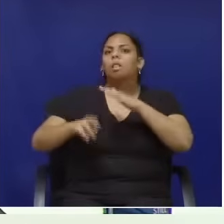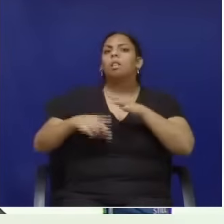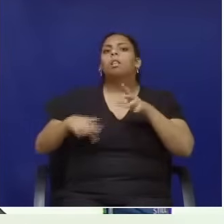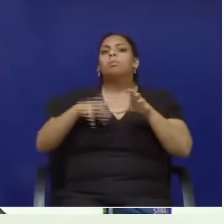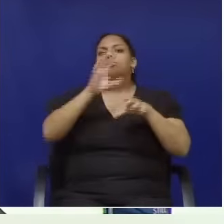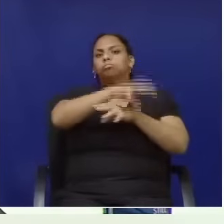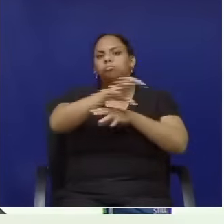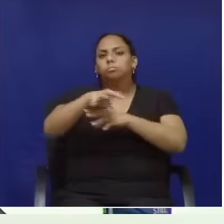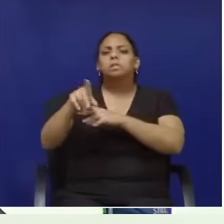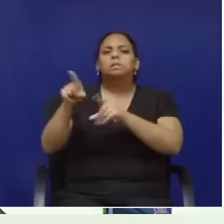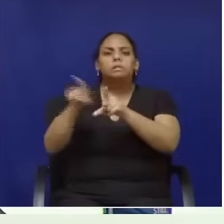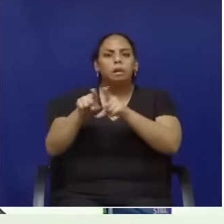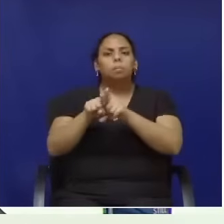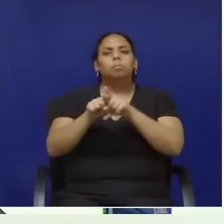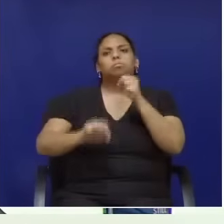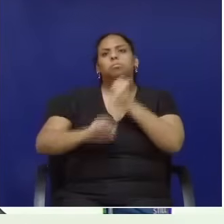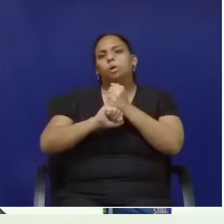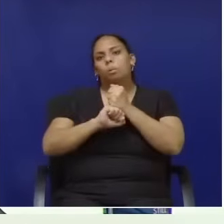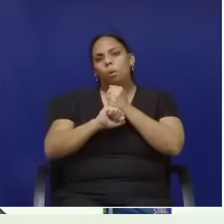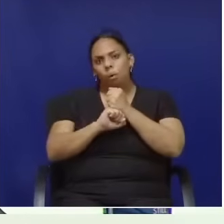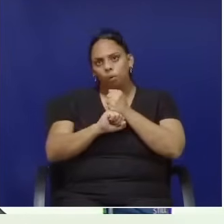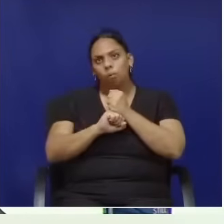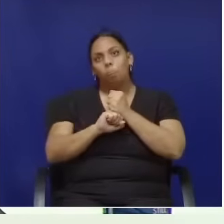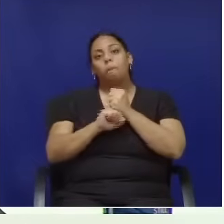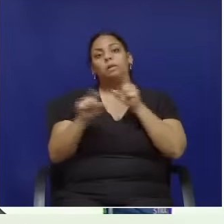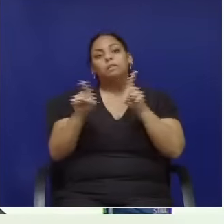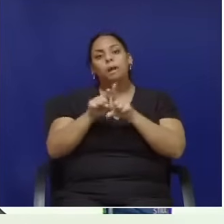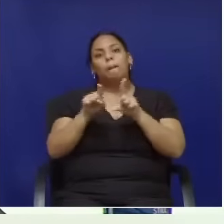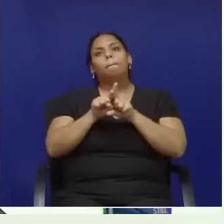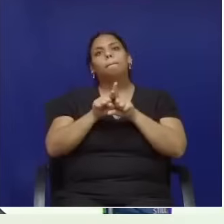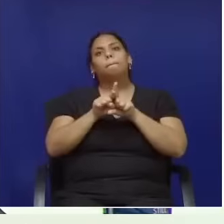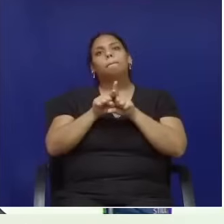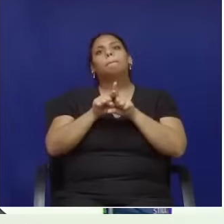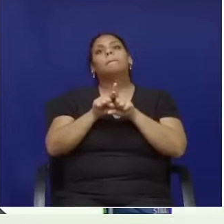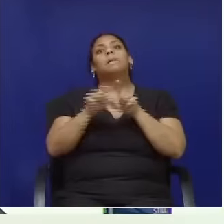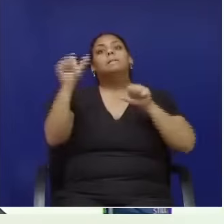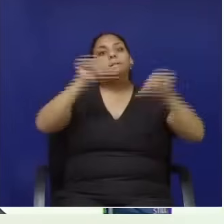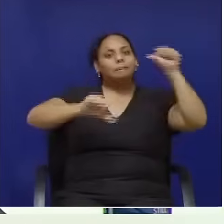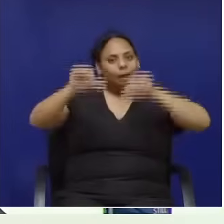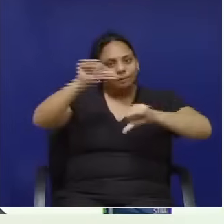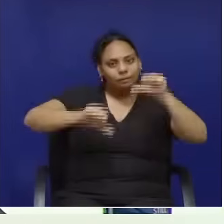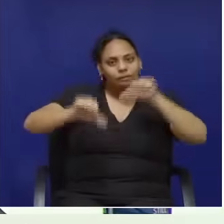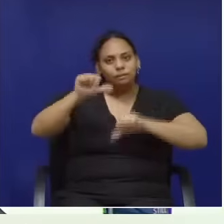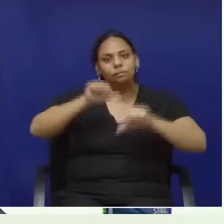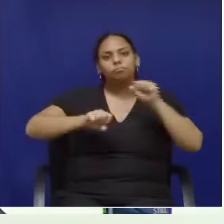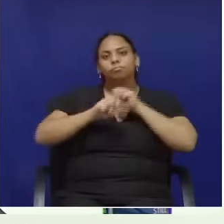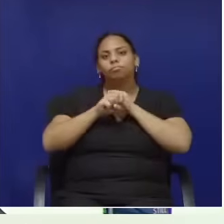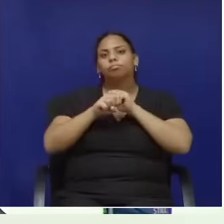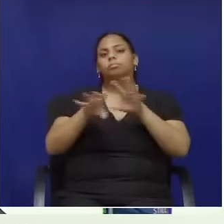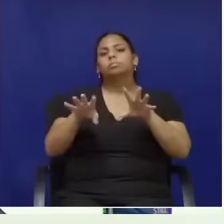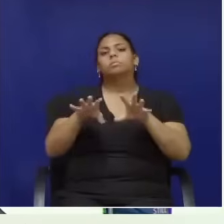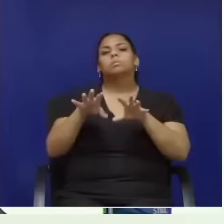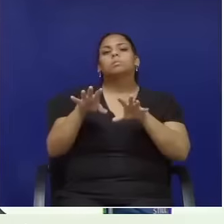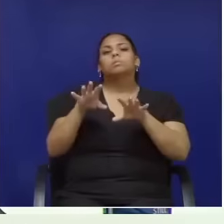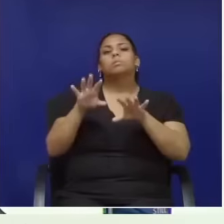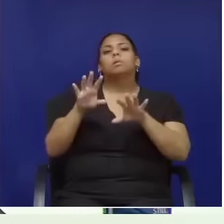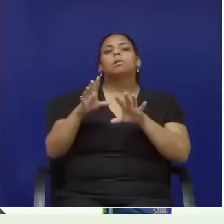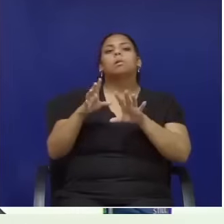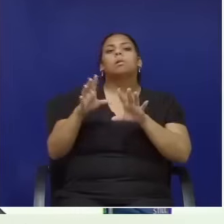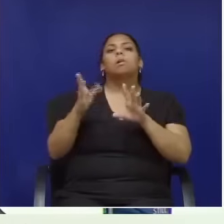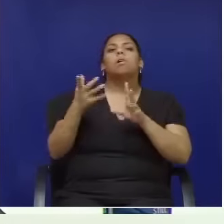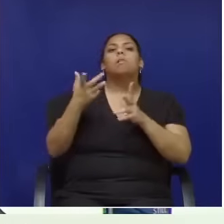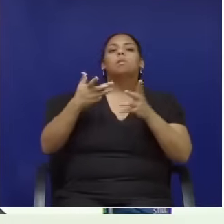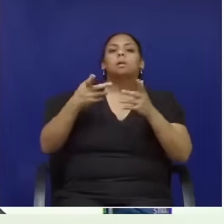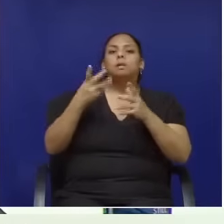peace and security and so forth, but also in science, to promote science diplomacy. And there's also a number of